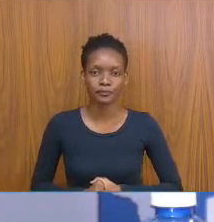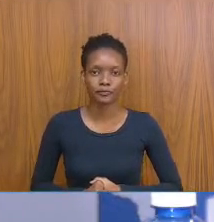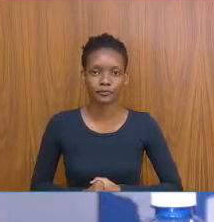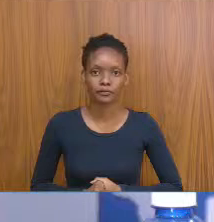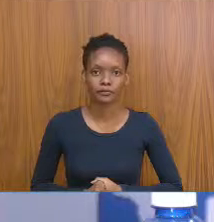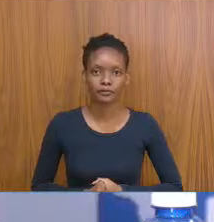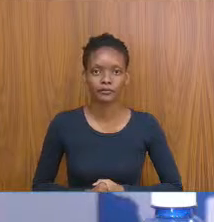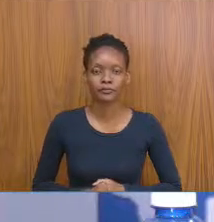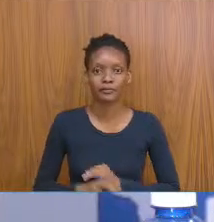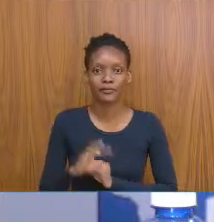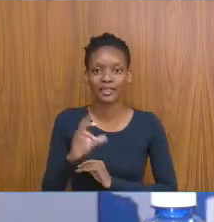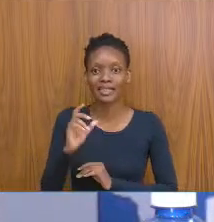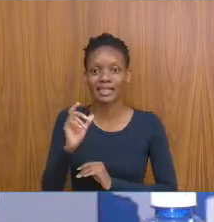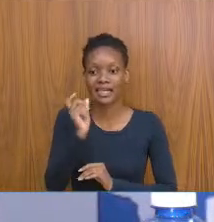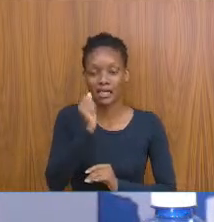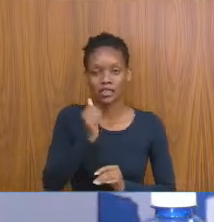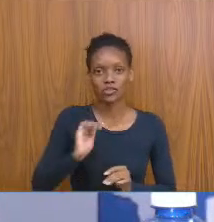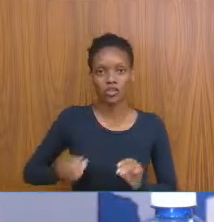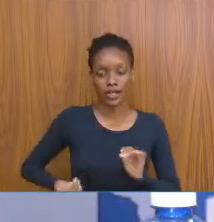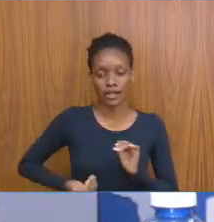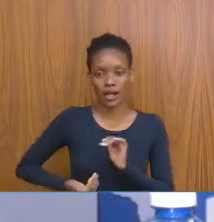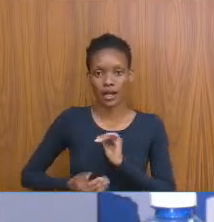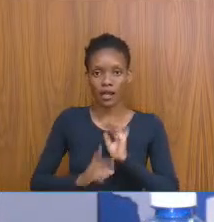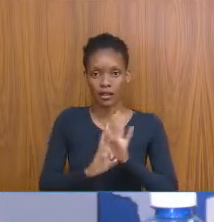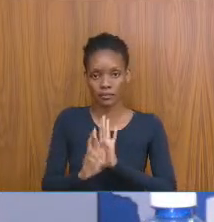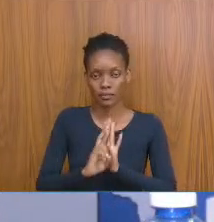On gender representation,